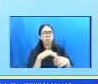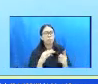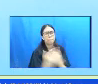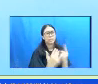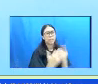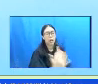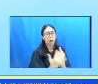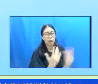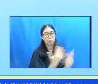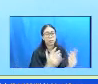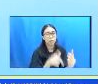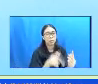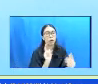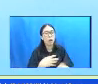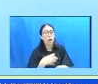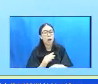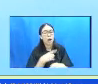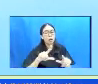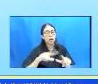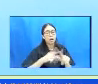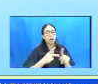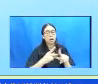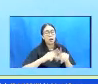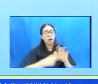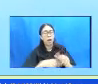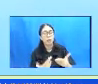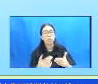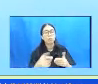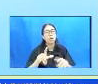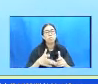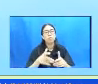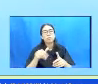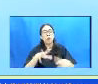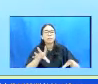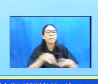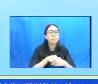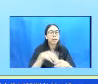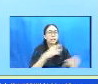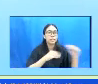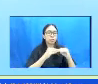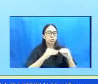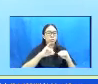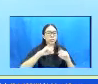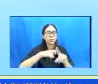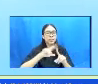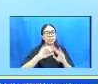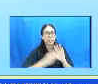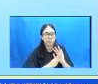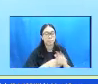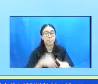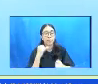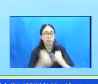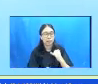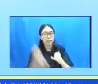discussions. Ibu Laura, last but certainly not least on this question, what are your views on the importance